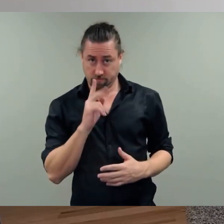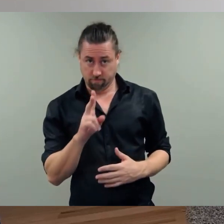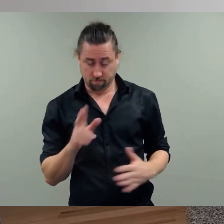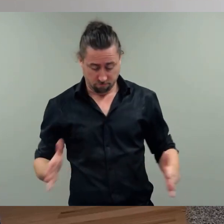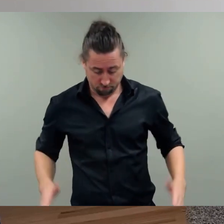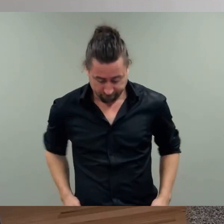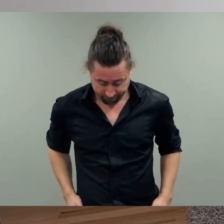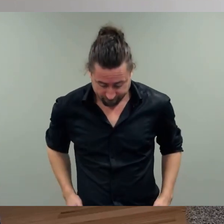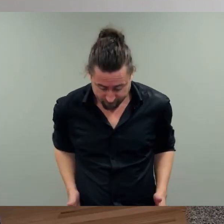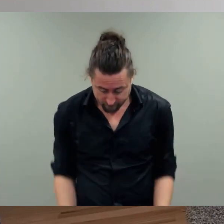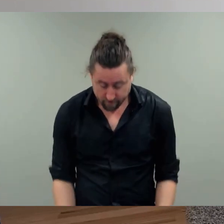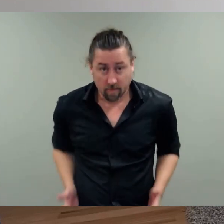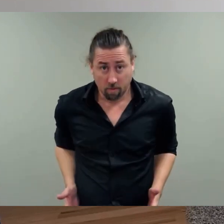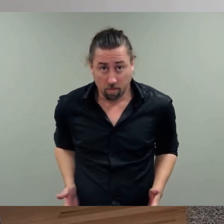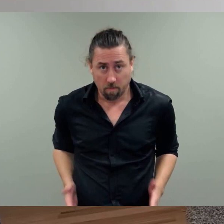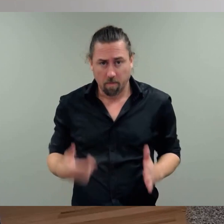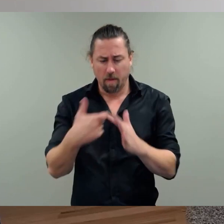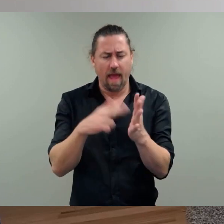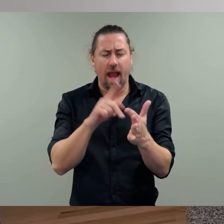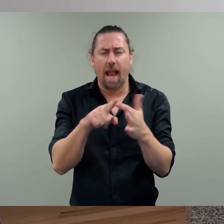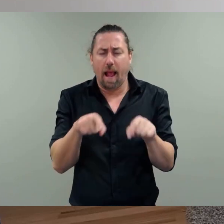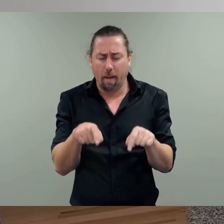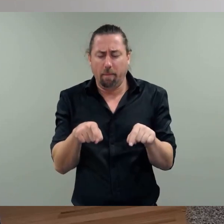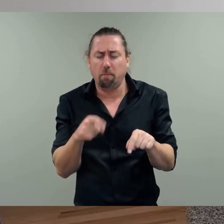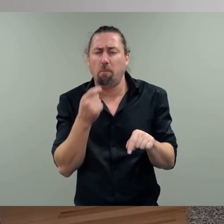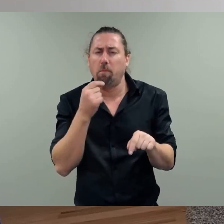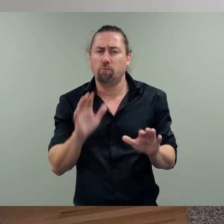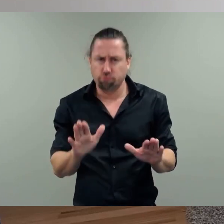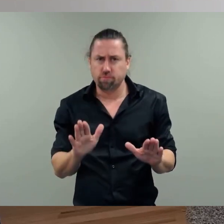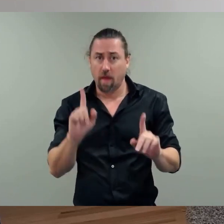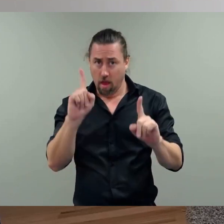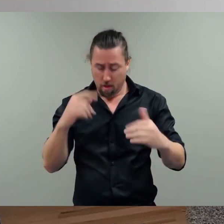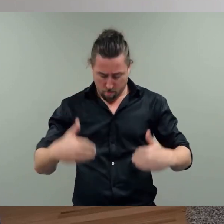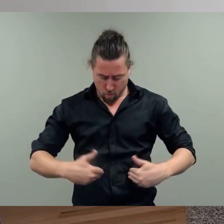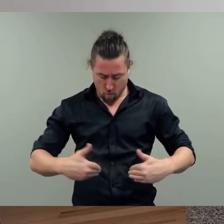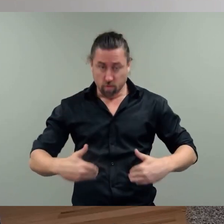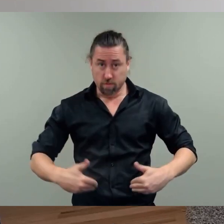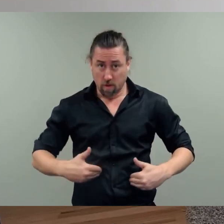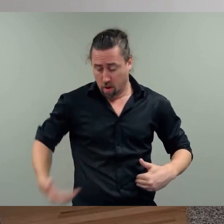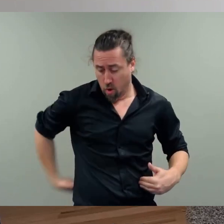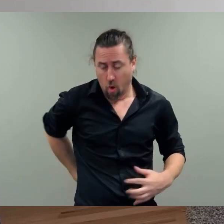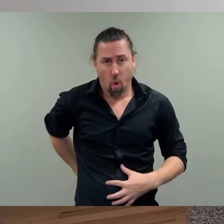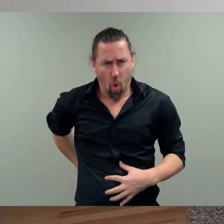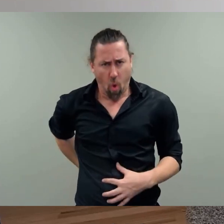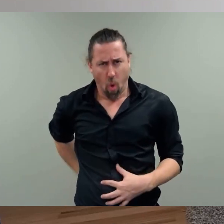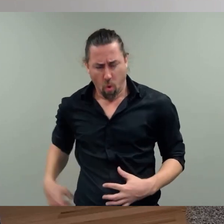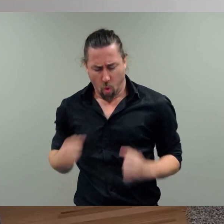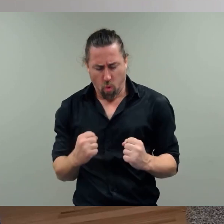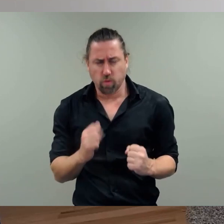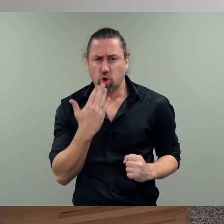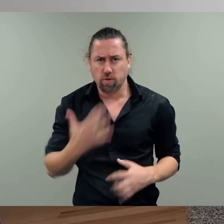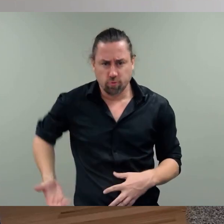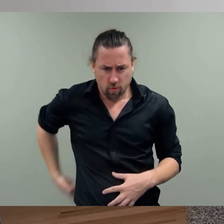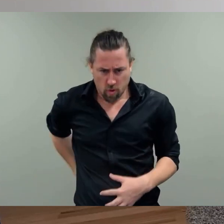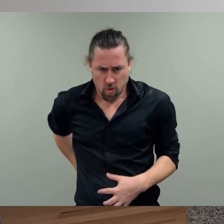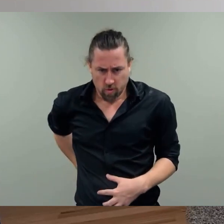stay standing with your legs hip-width apart, your knees slightly bent, keeping your core, which is your abs and your lower back muscles, nice